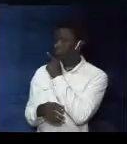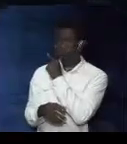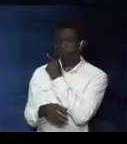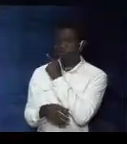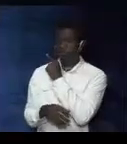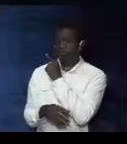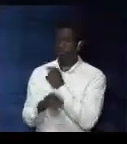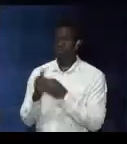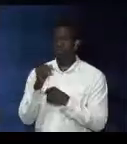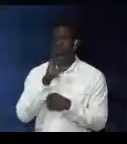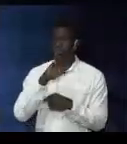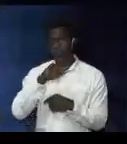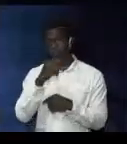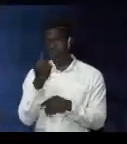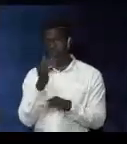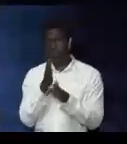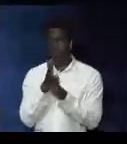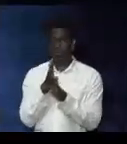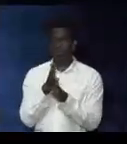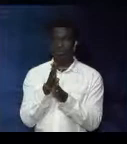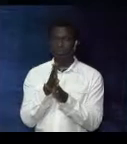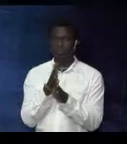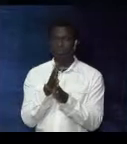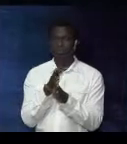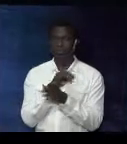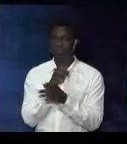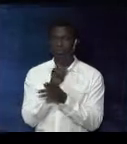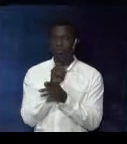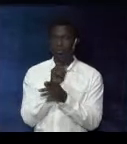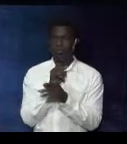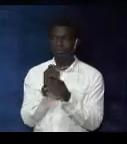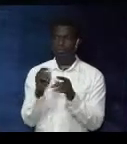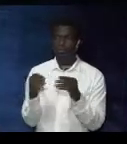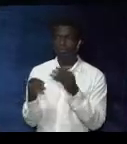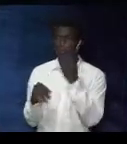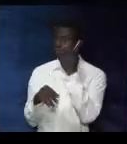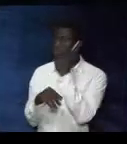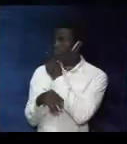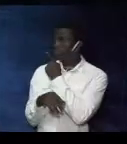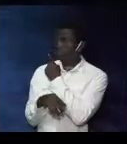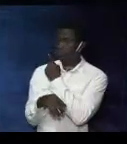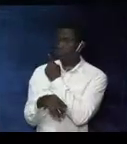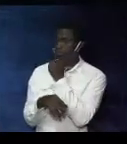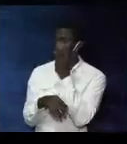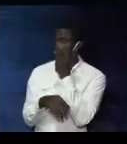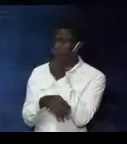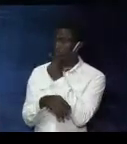So you see. So where is the other line of symmetry? If I fold it like this,